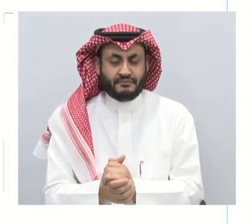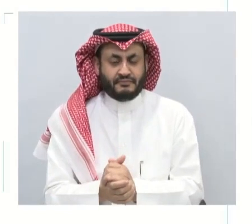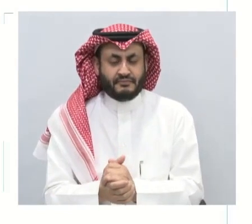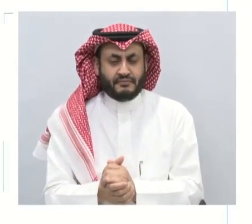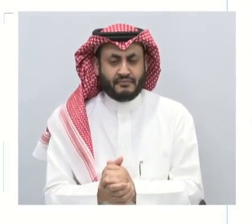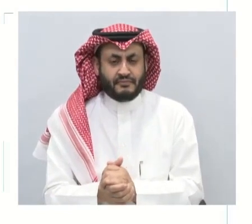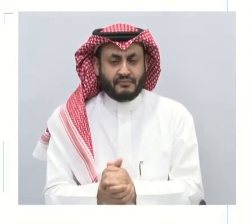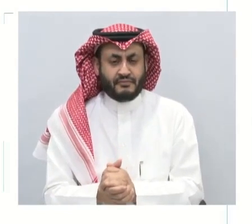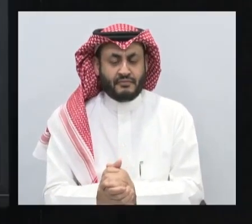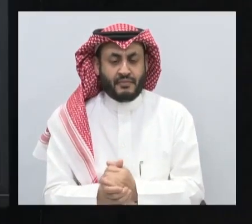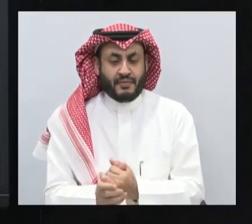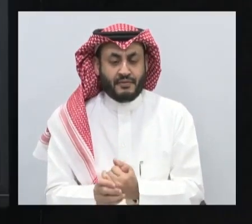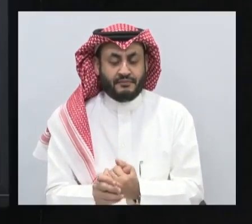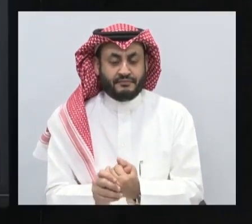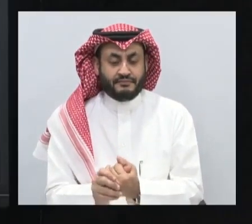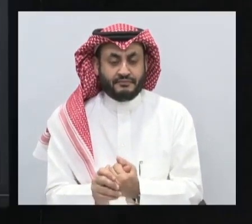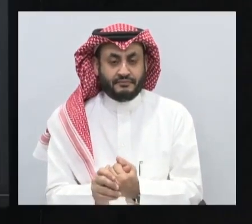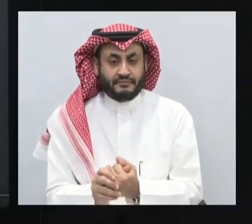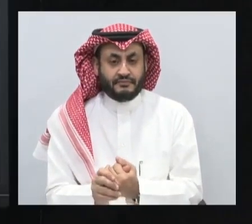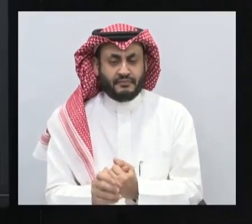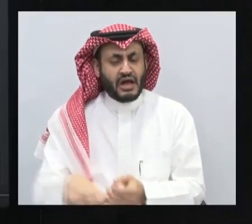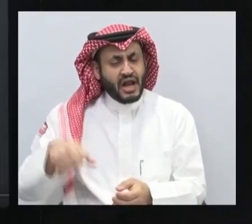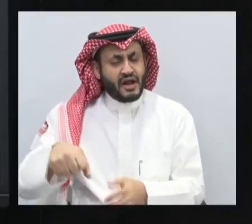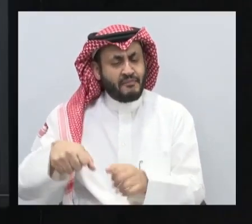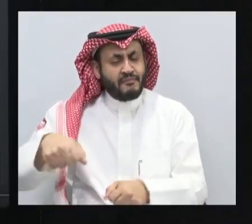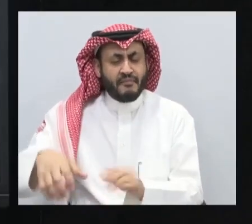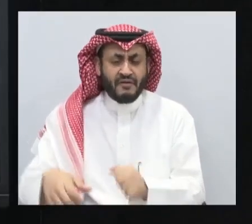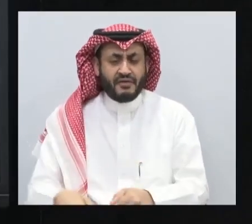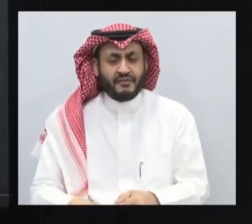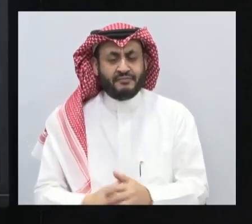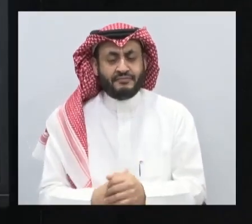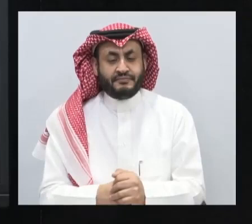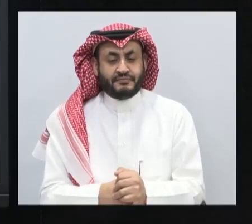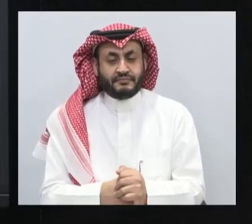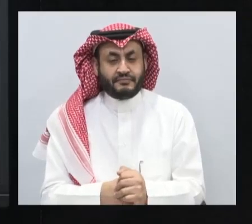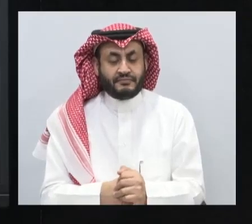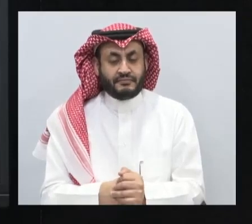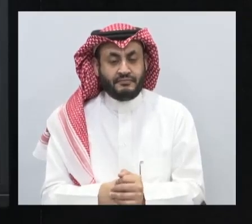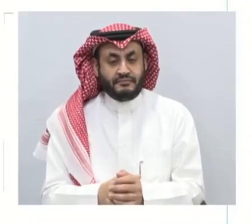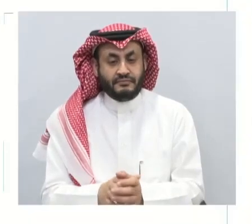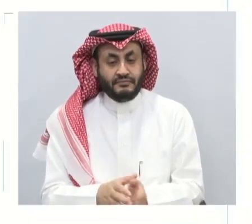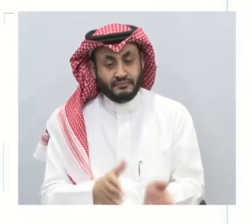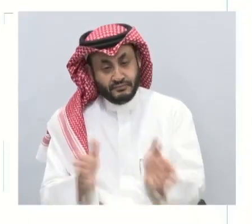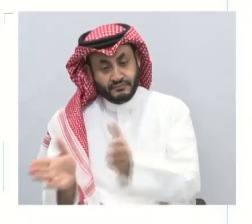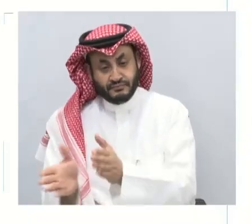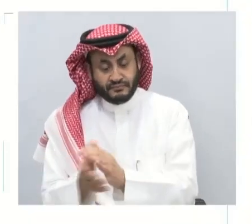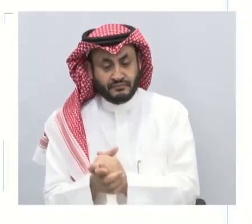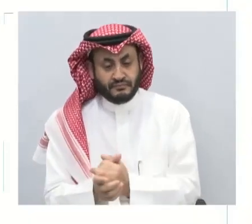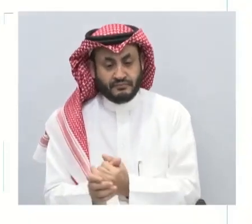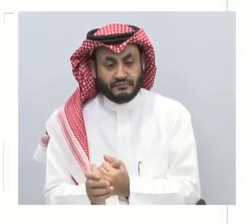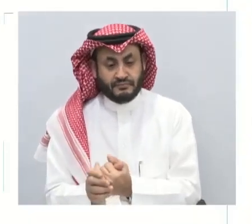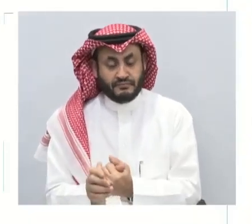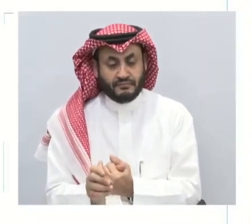not sure about that, and there is no evidence that she will go. Okay? Also here, we will talk